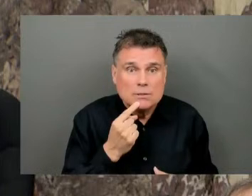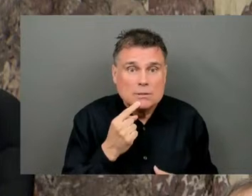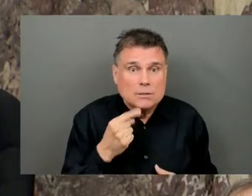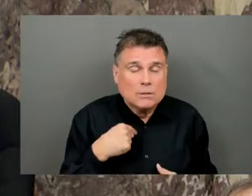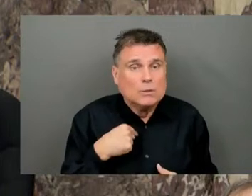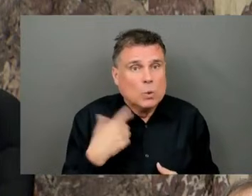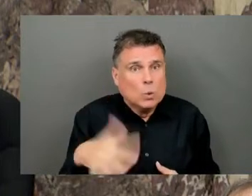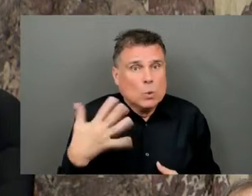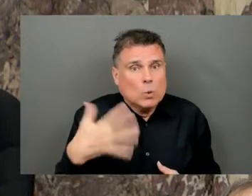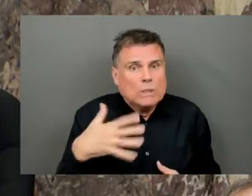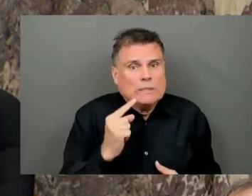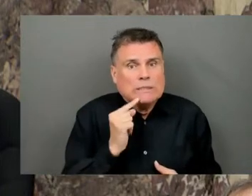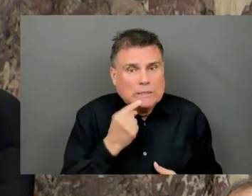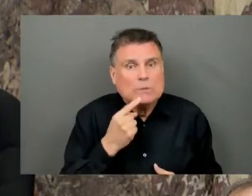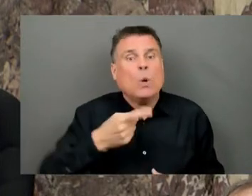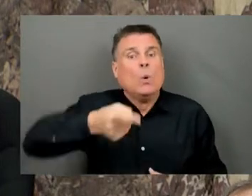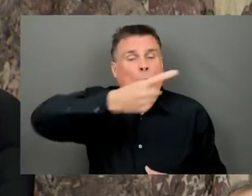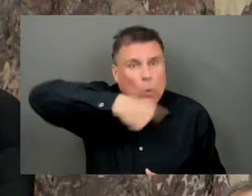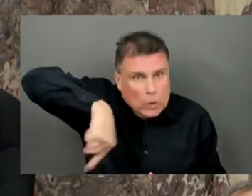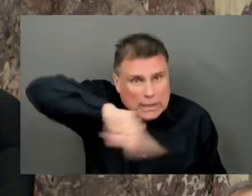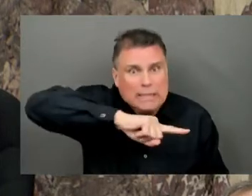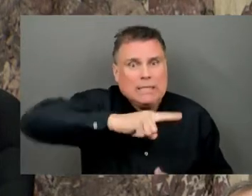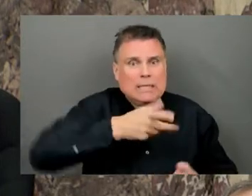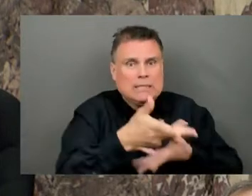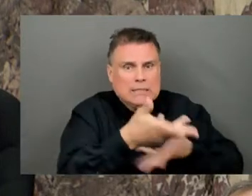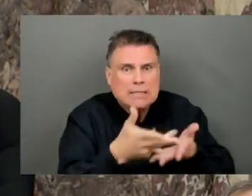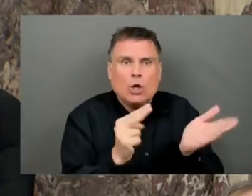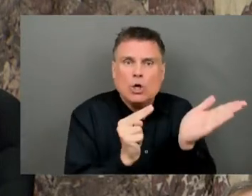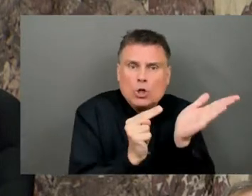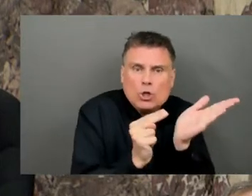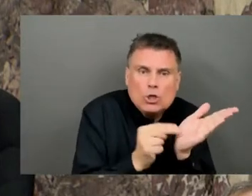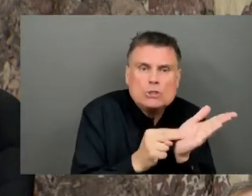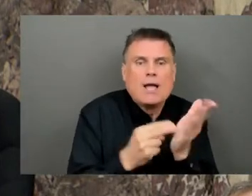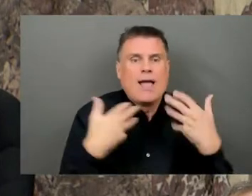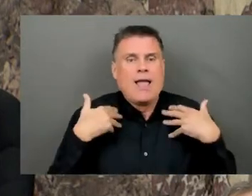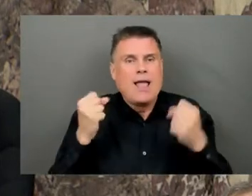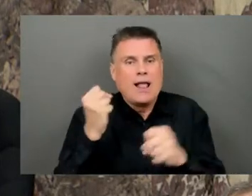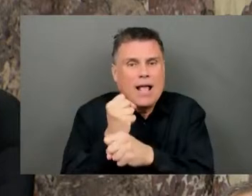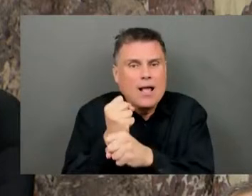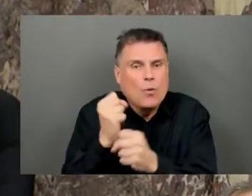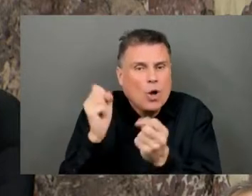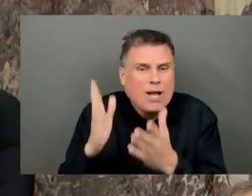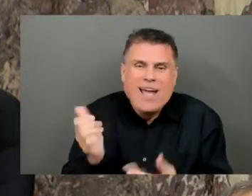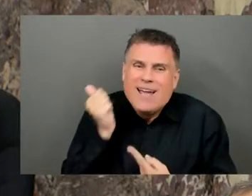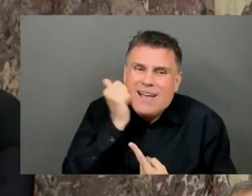workers every day on these issues. Because when, honourable speaker, when people